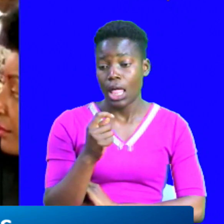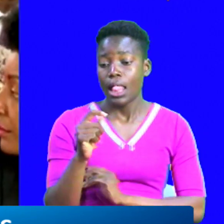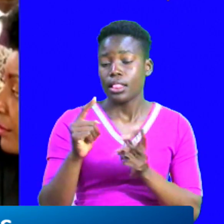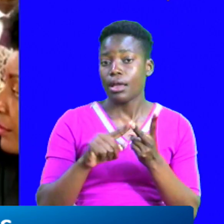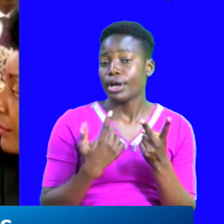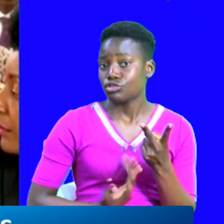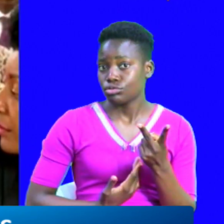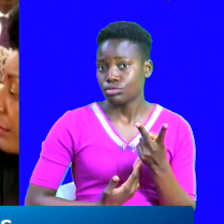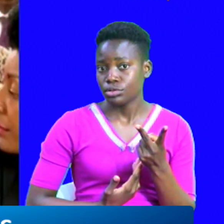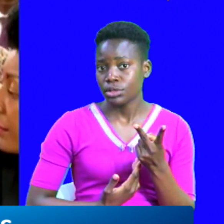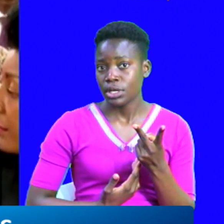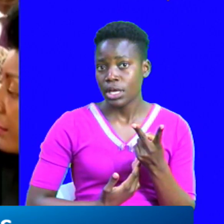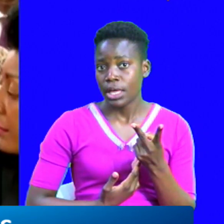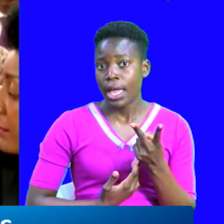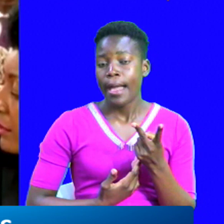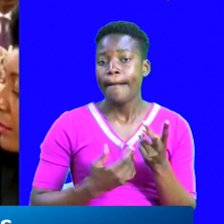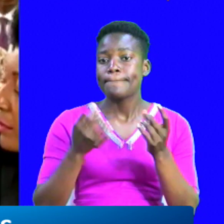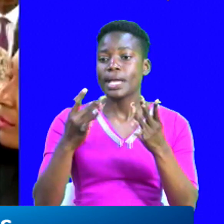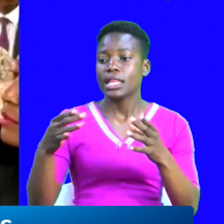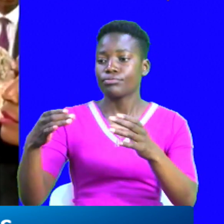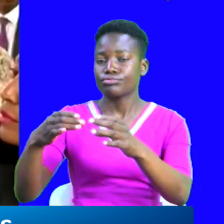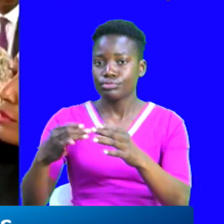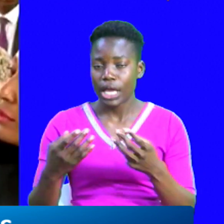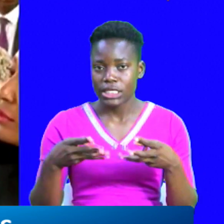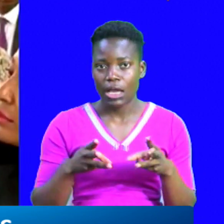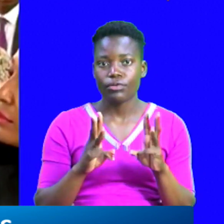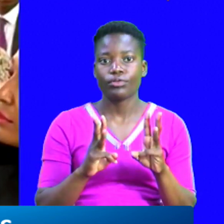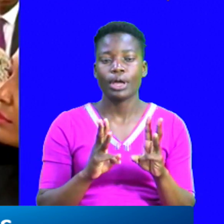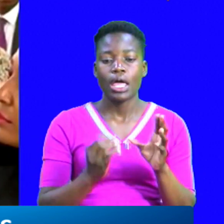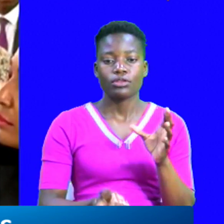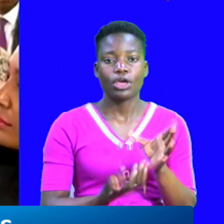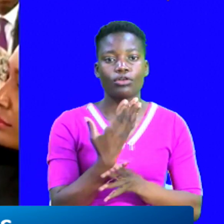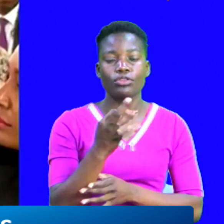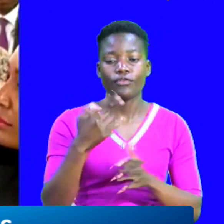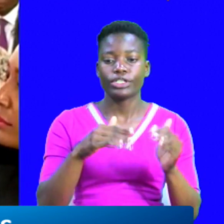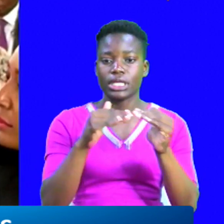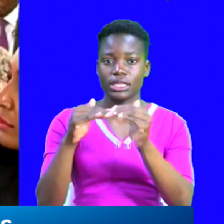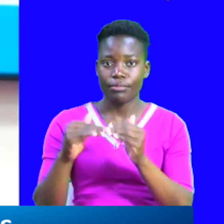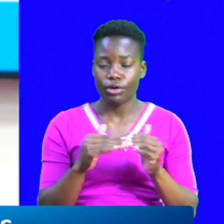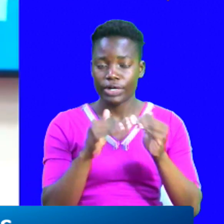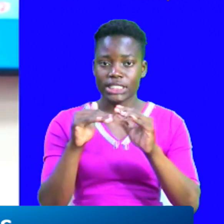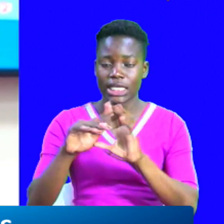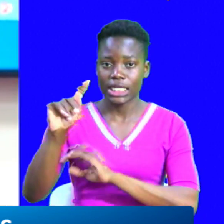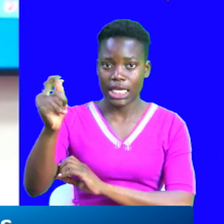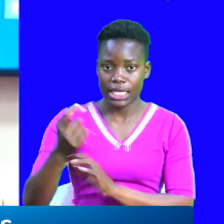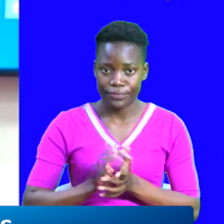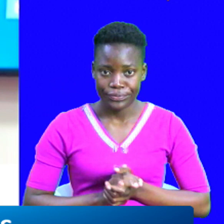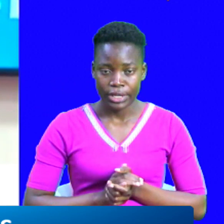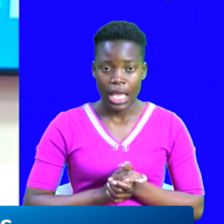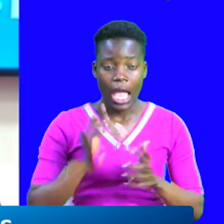Secondly, that multipartyism is a critical tool to the growth of democracy in Kenya.